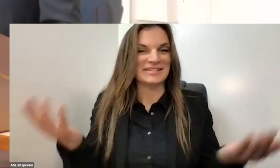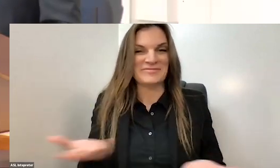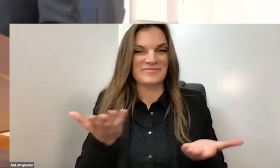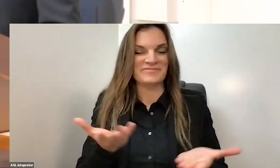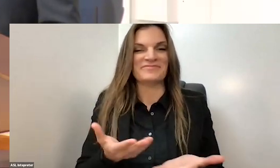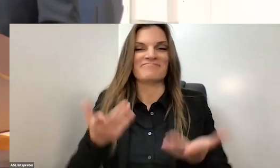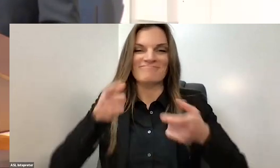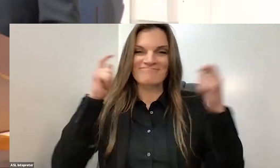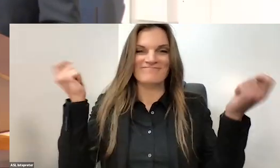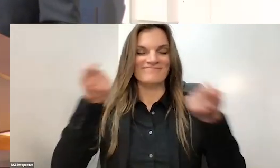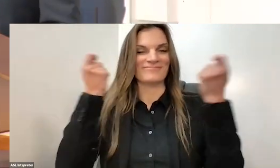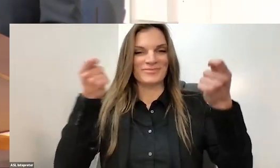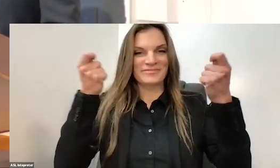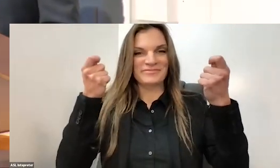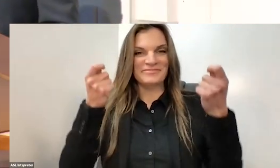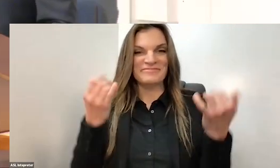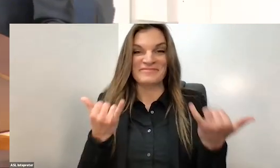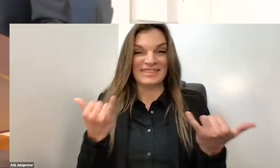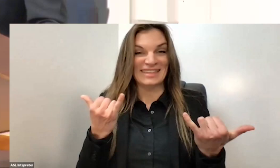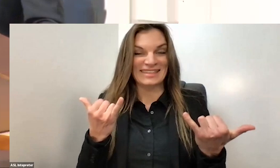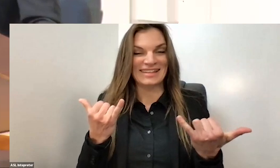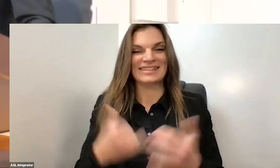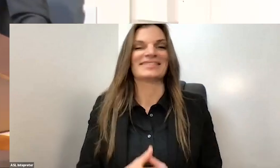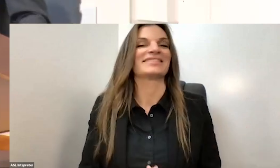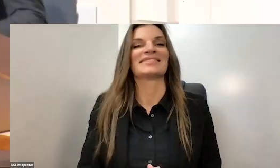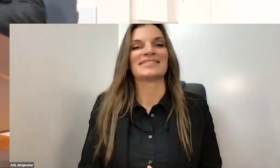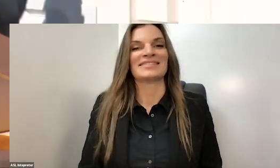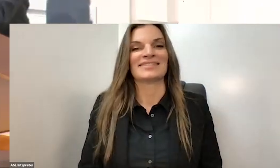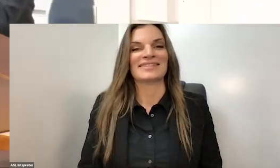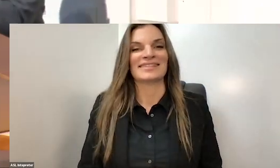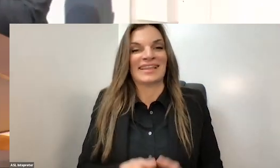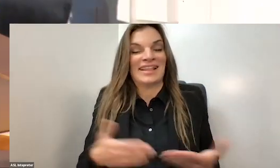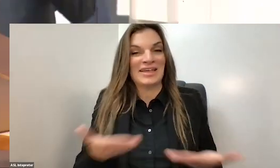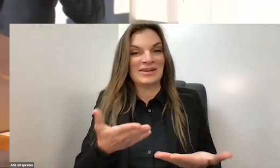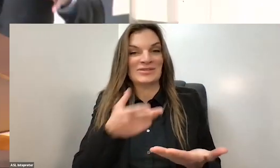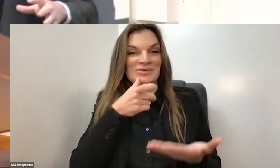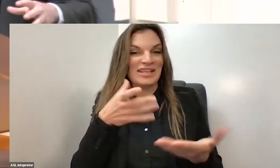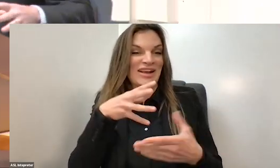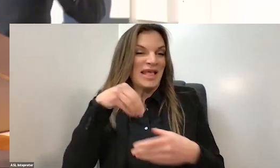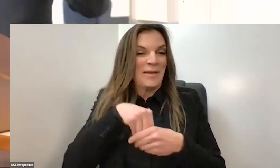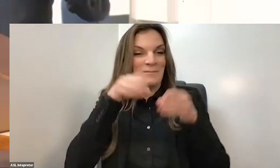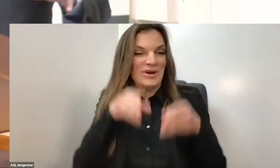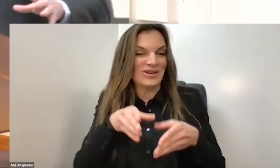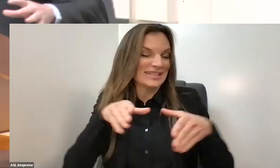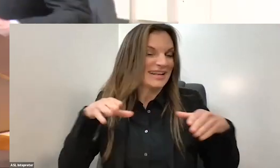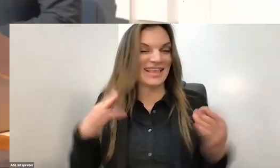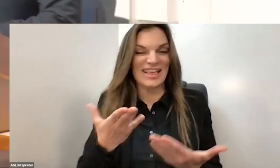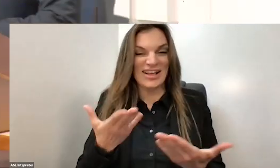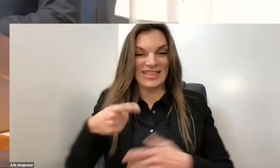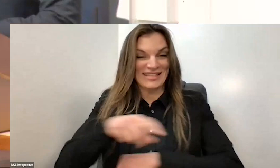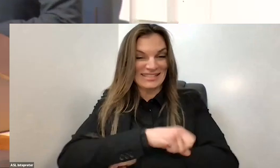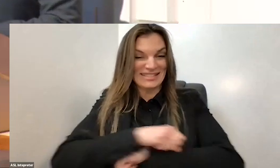to celebrate this day, we are joined in person here in Cambridge, right on this